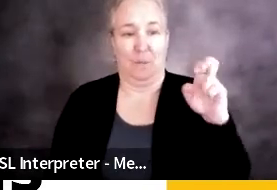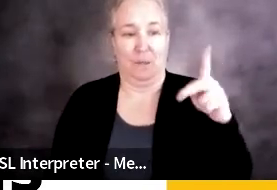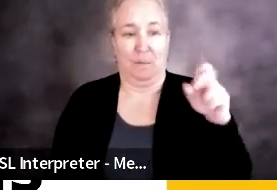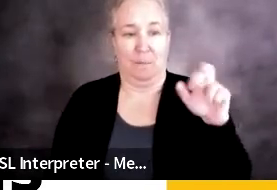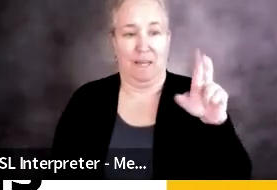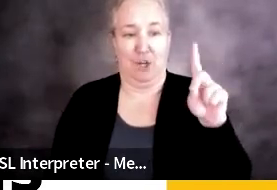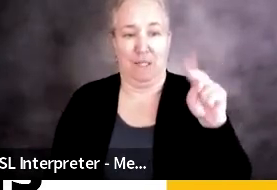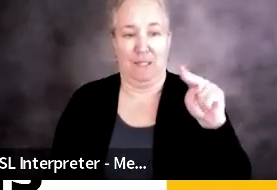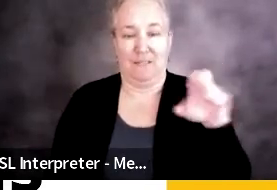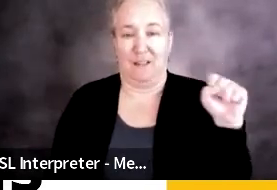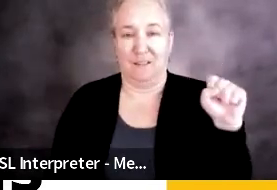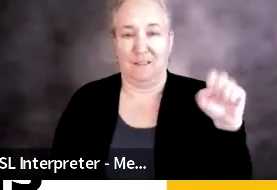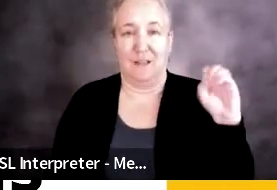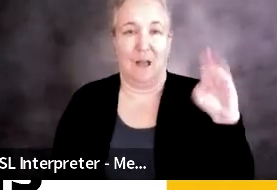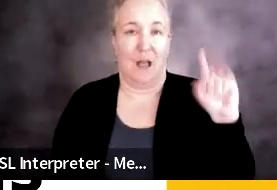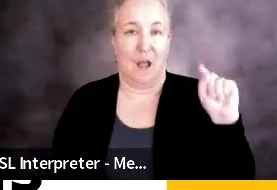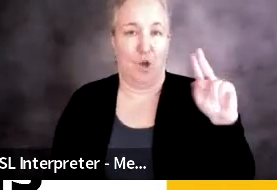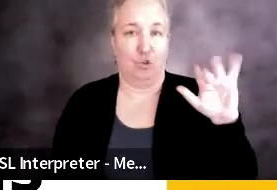different languages.